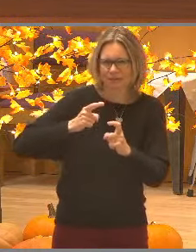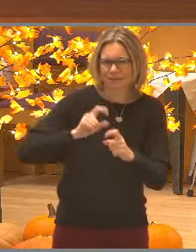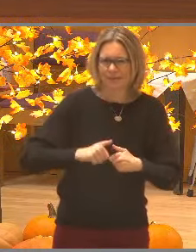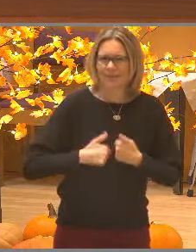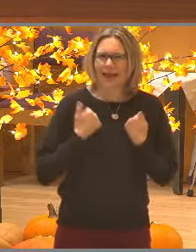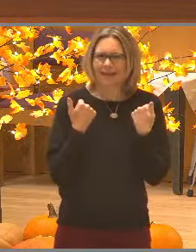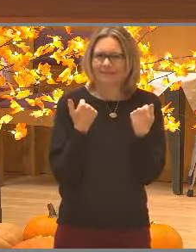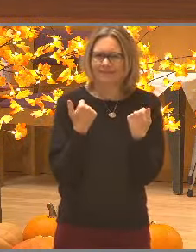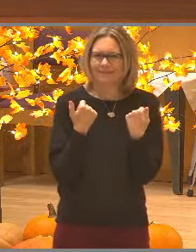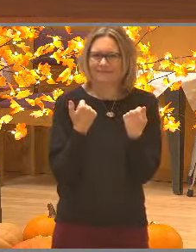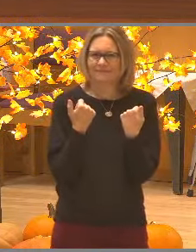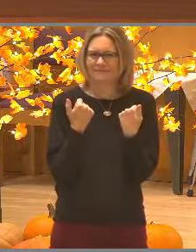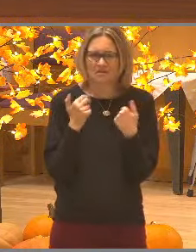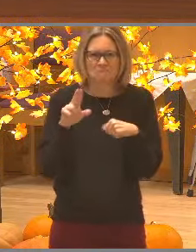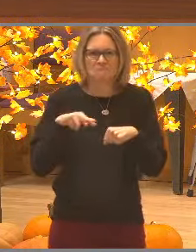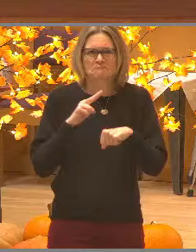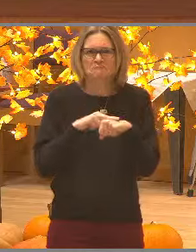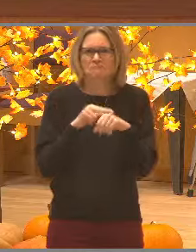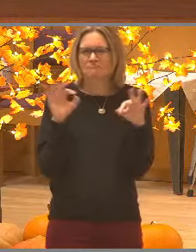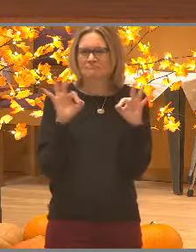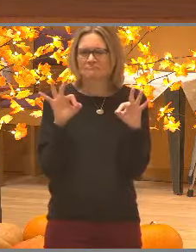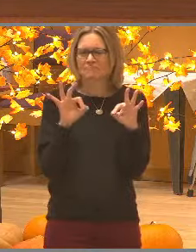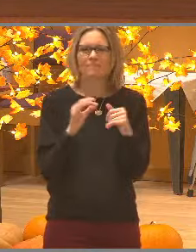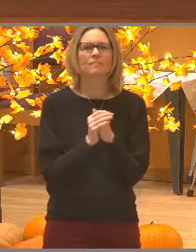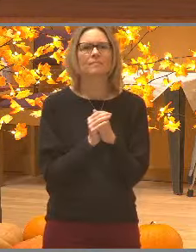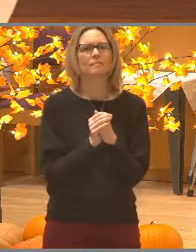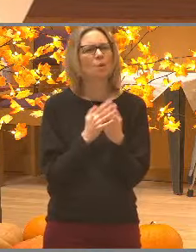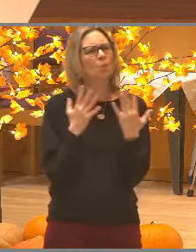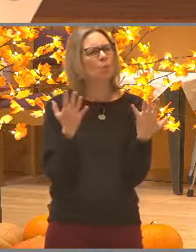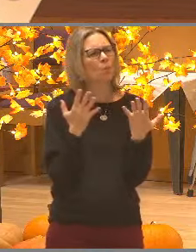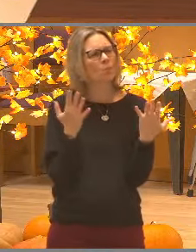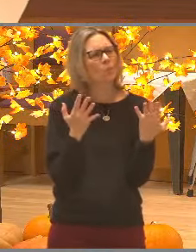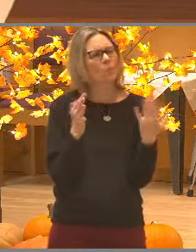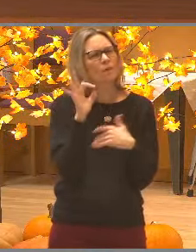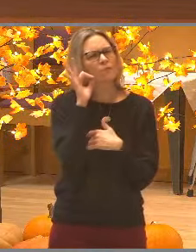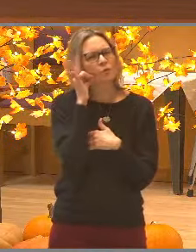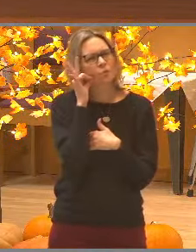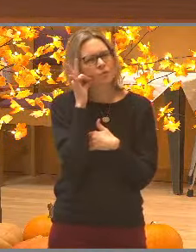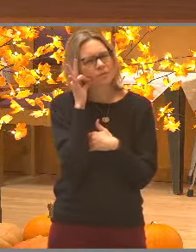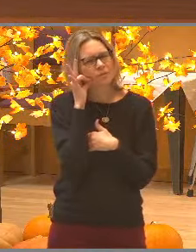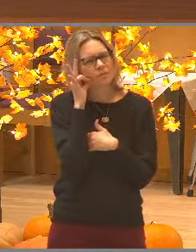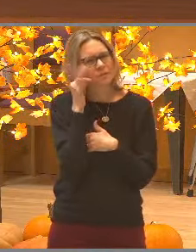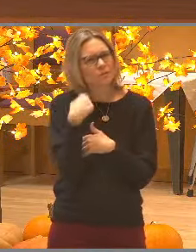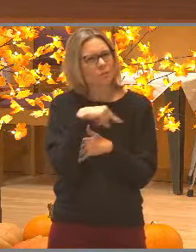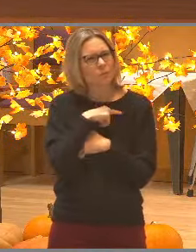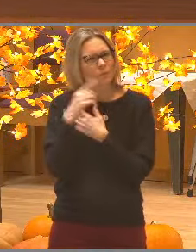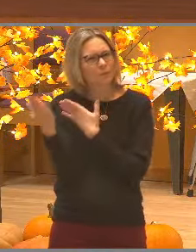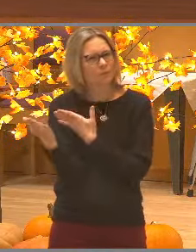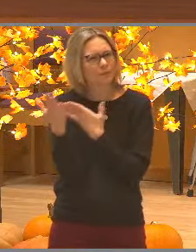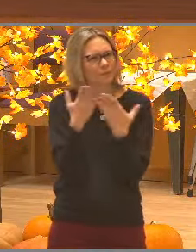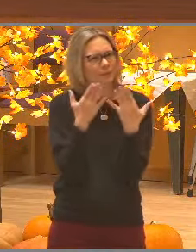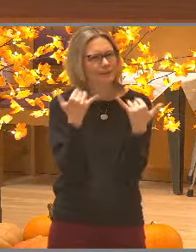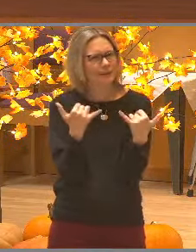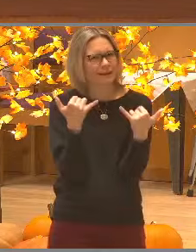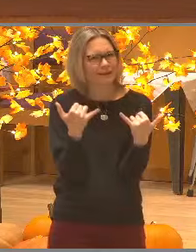naturally. So what fruits are we bringing today?